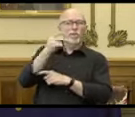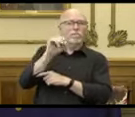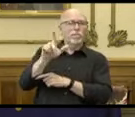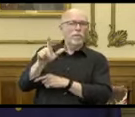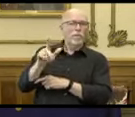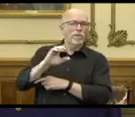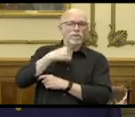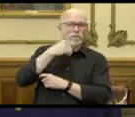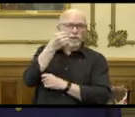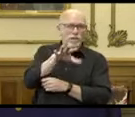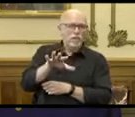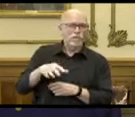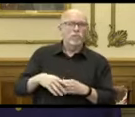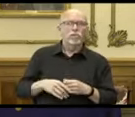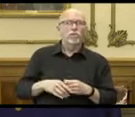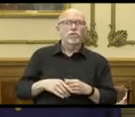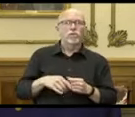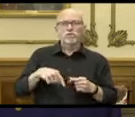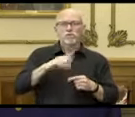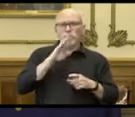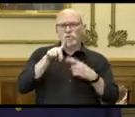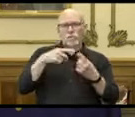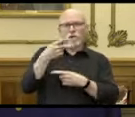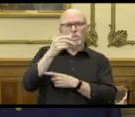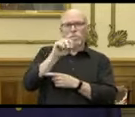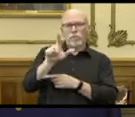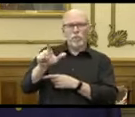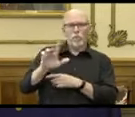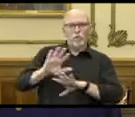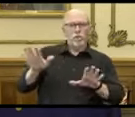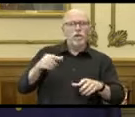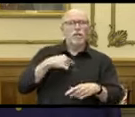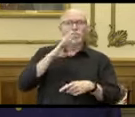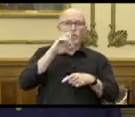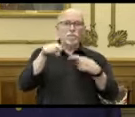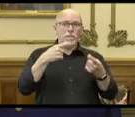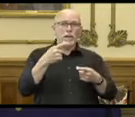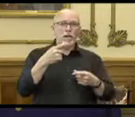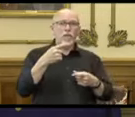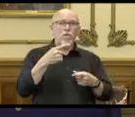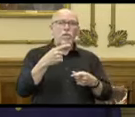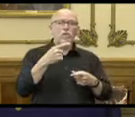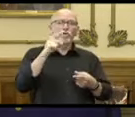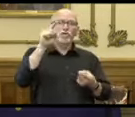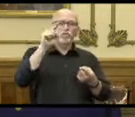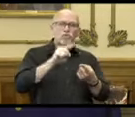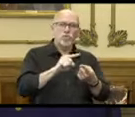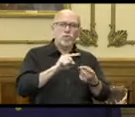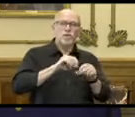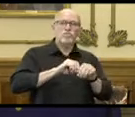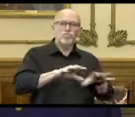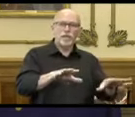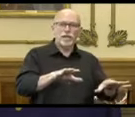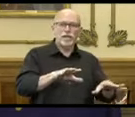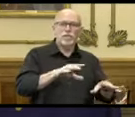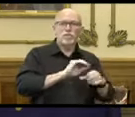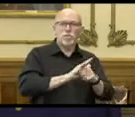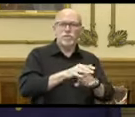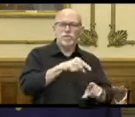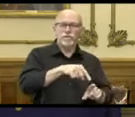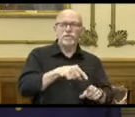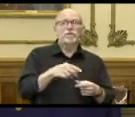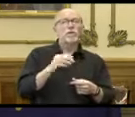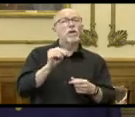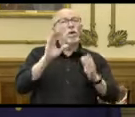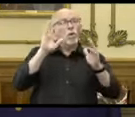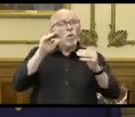that. This is not about polling. This is about slowing the spread. And